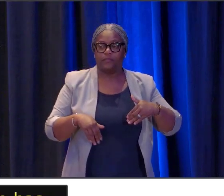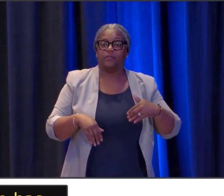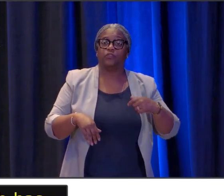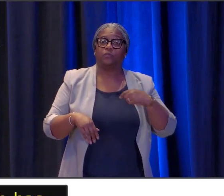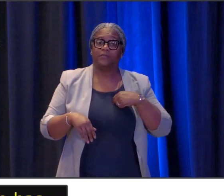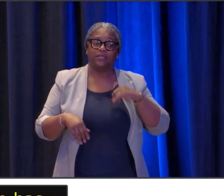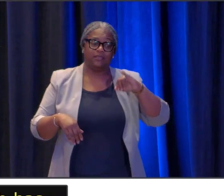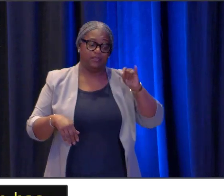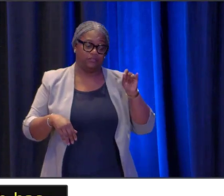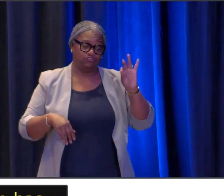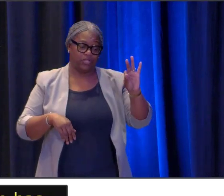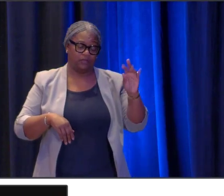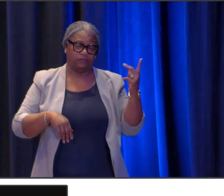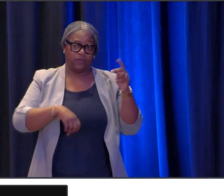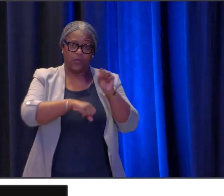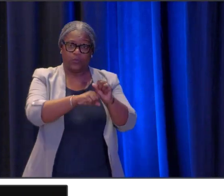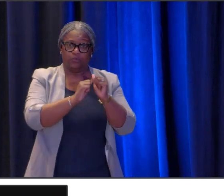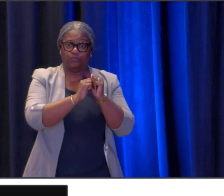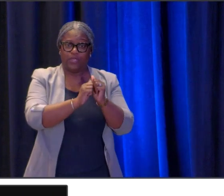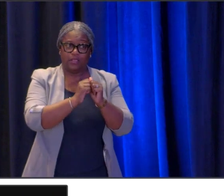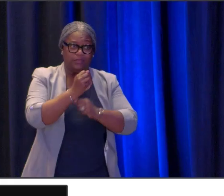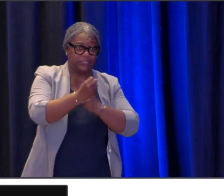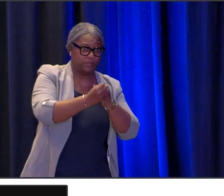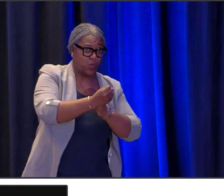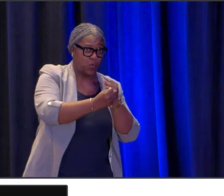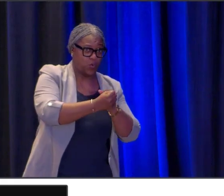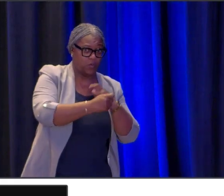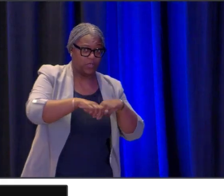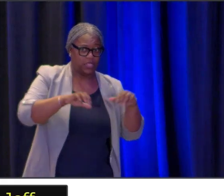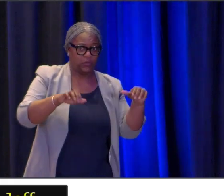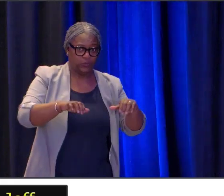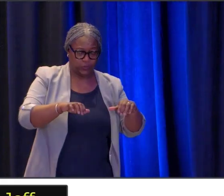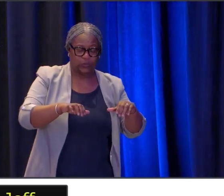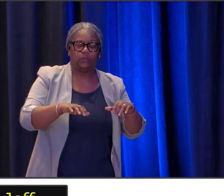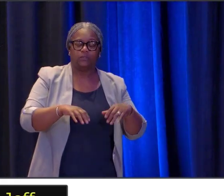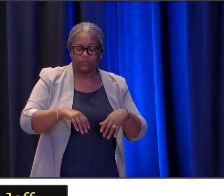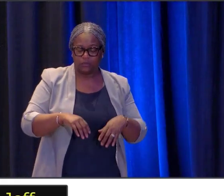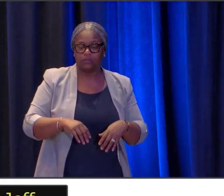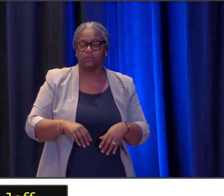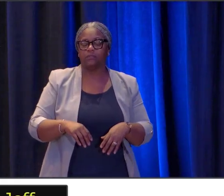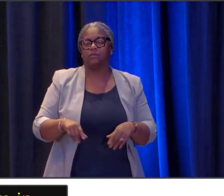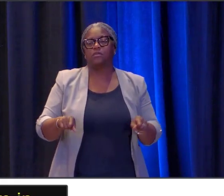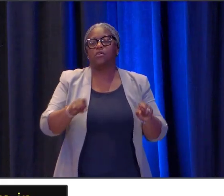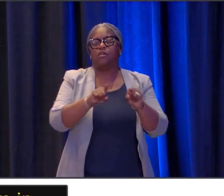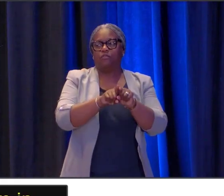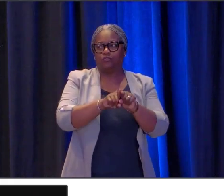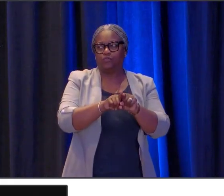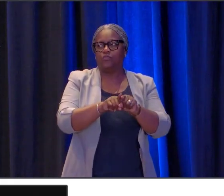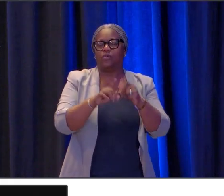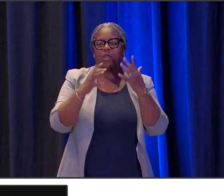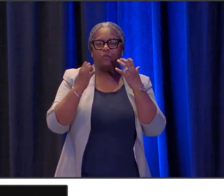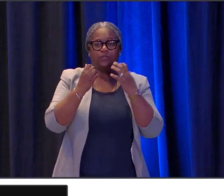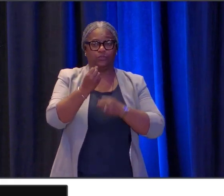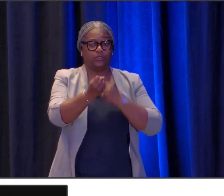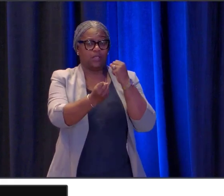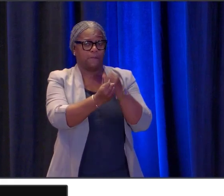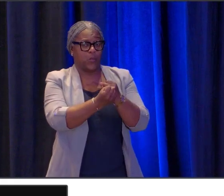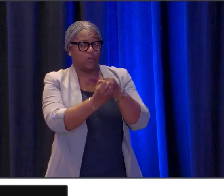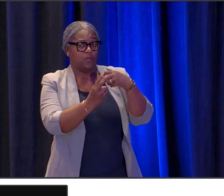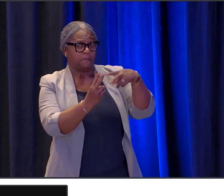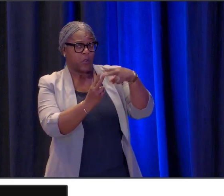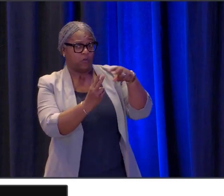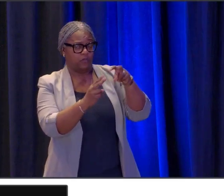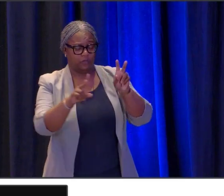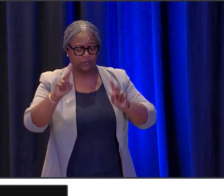want to support both of them in their work that they do. Some of the things I really want to support both of those individuals on is how